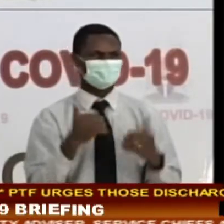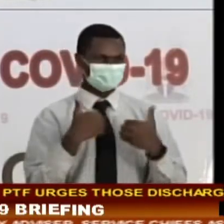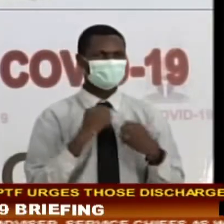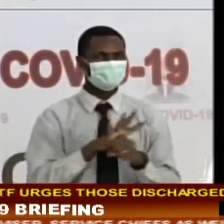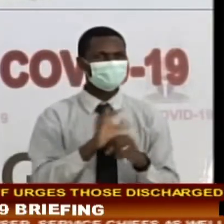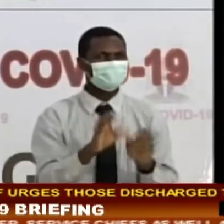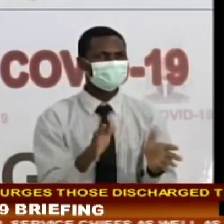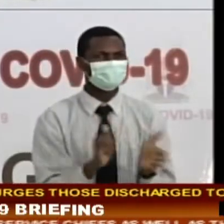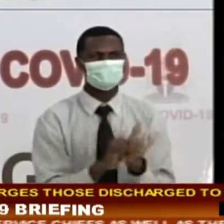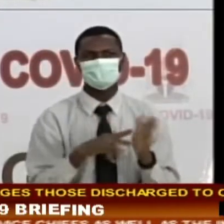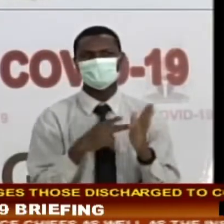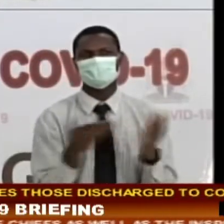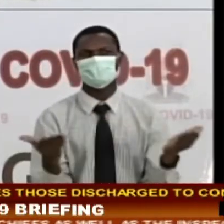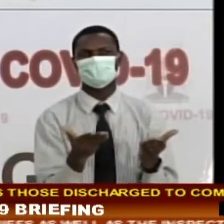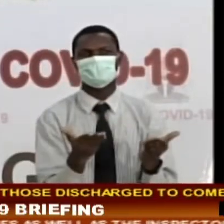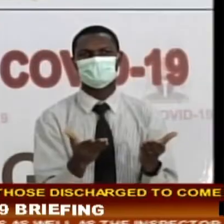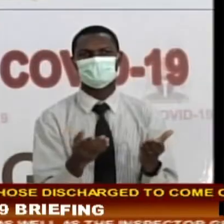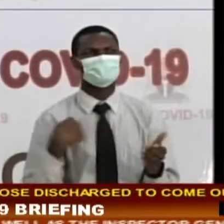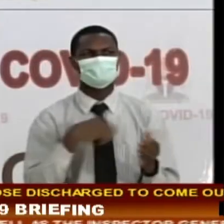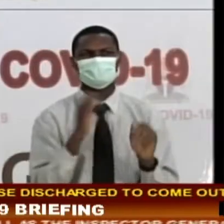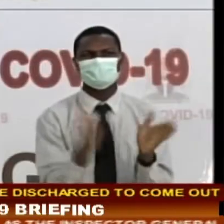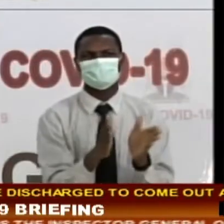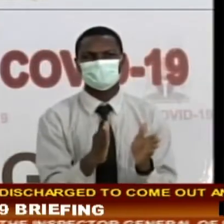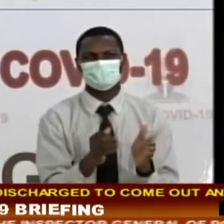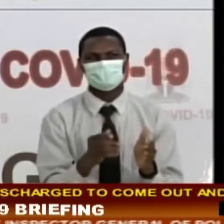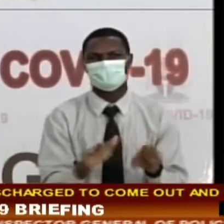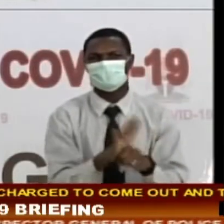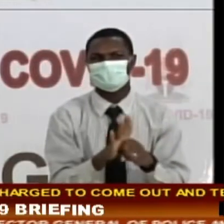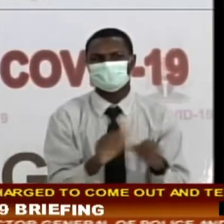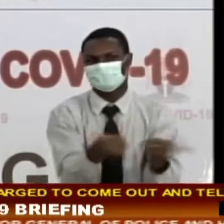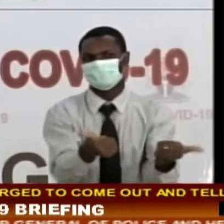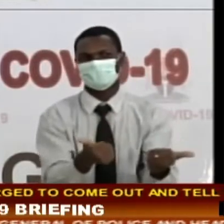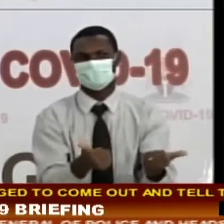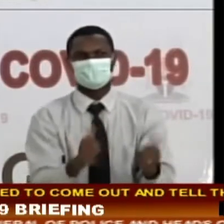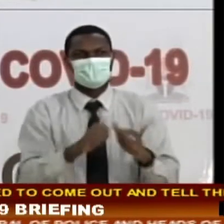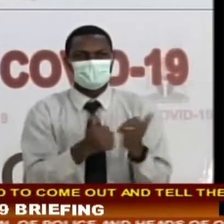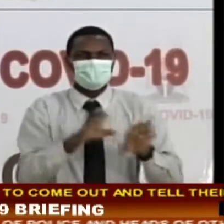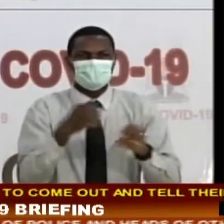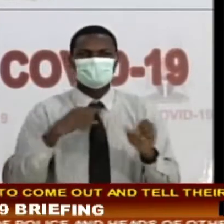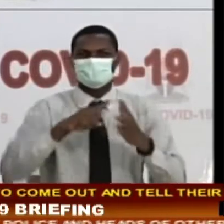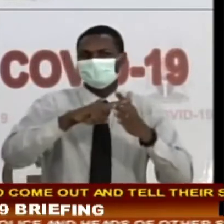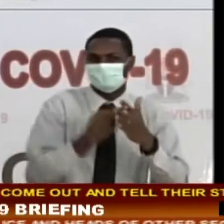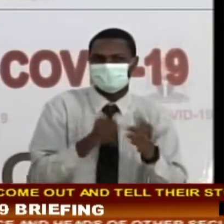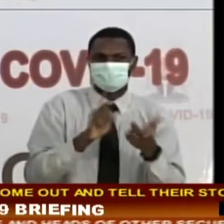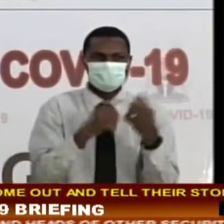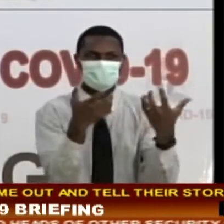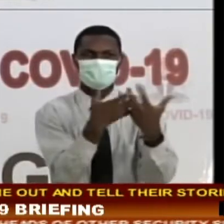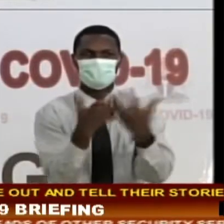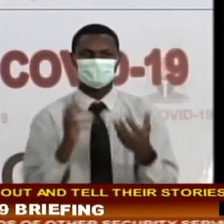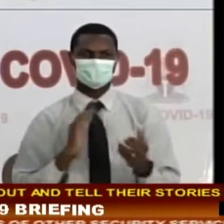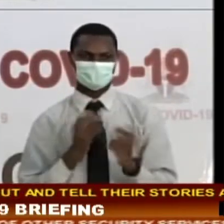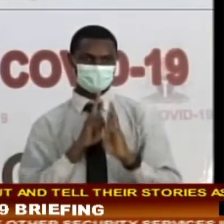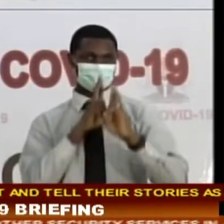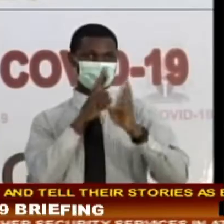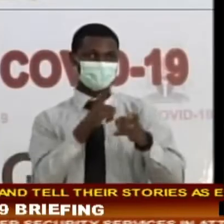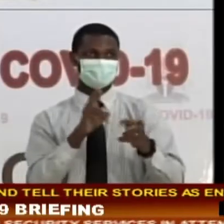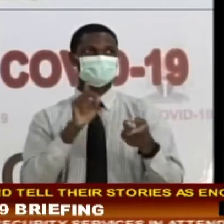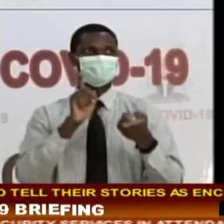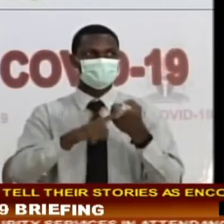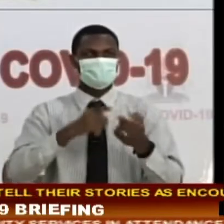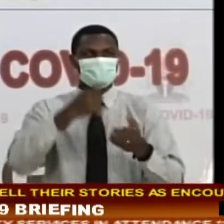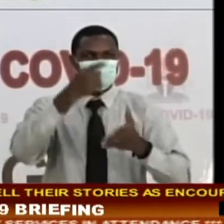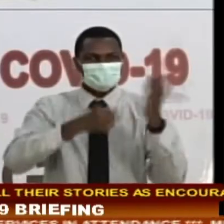that mean for us and our preparedness and how do we now have to start adapting our response and preparedness